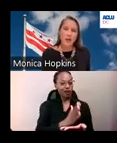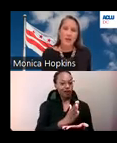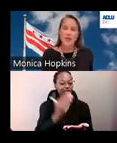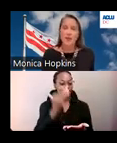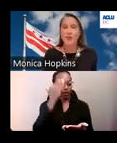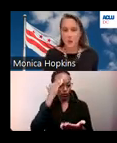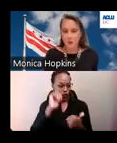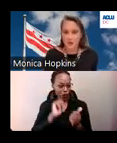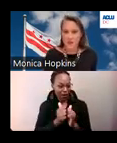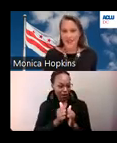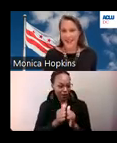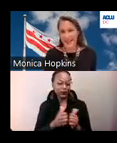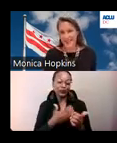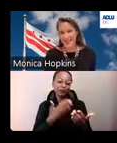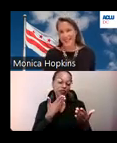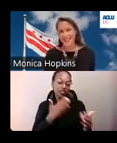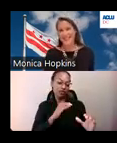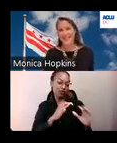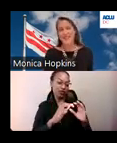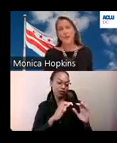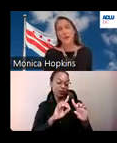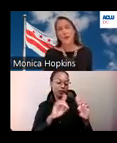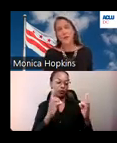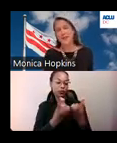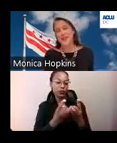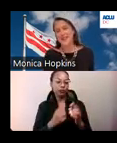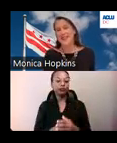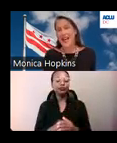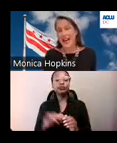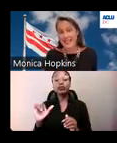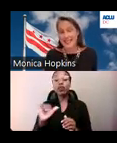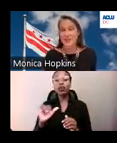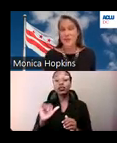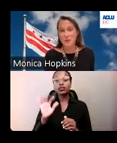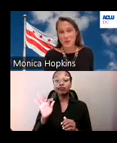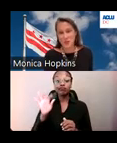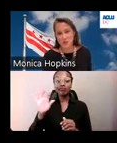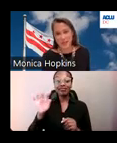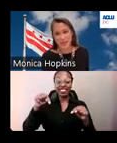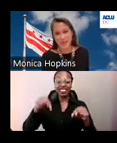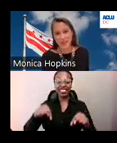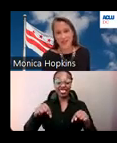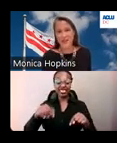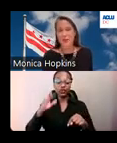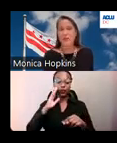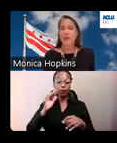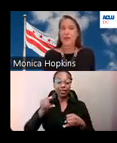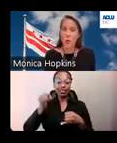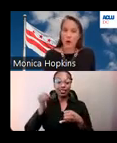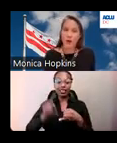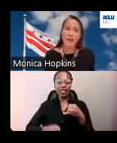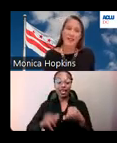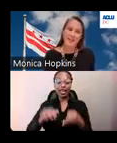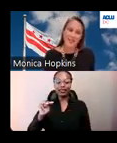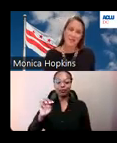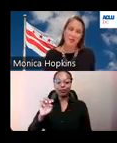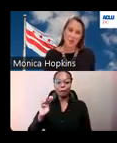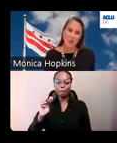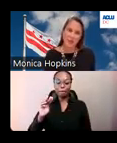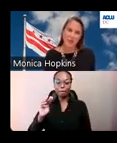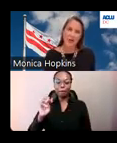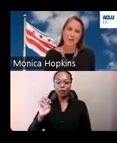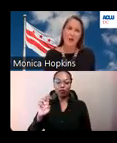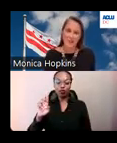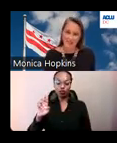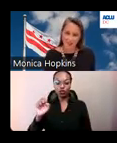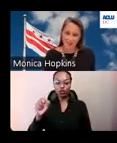also want to note that this will be the last membership meeting for Naseem